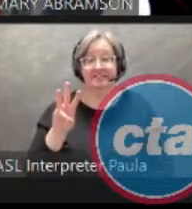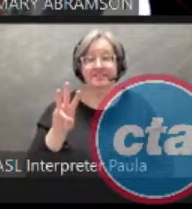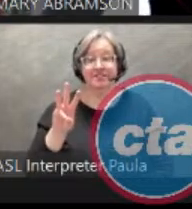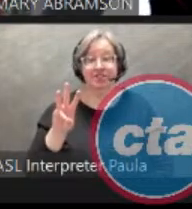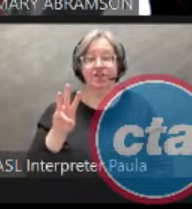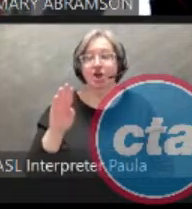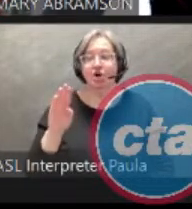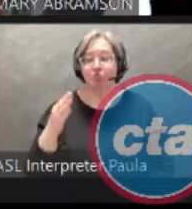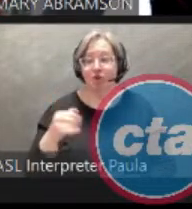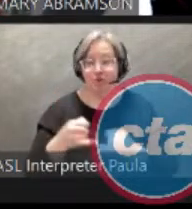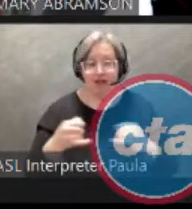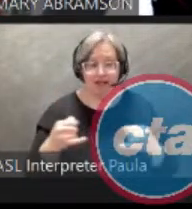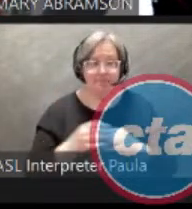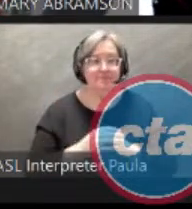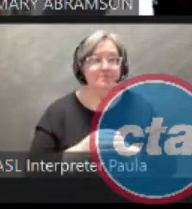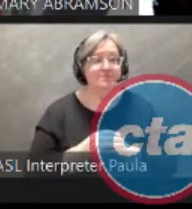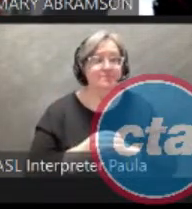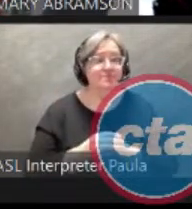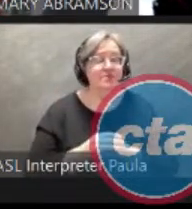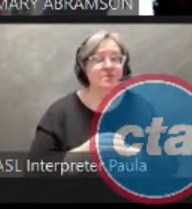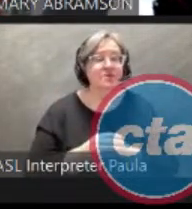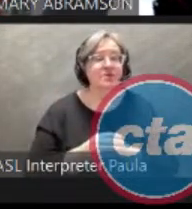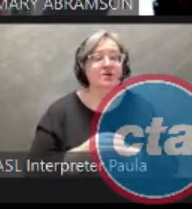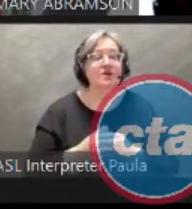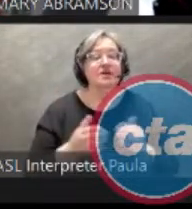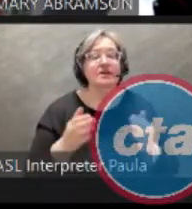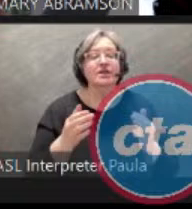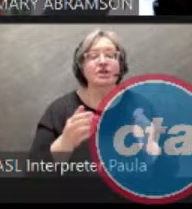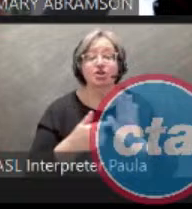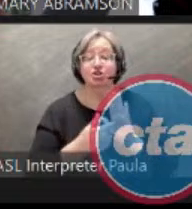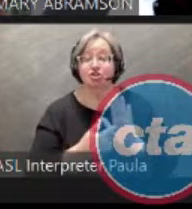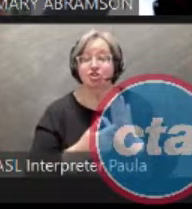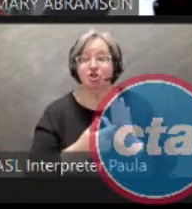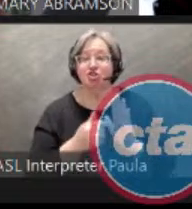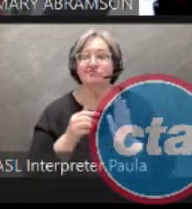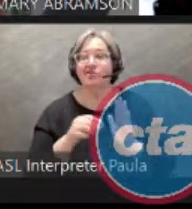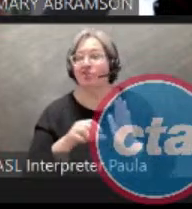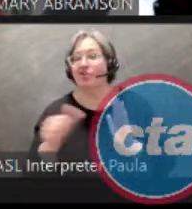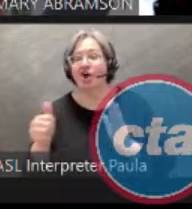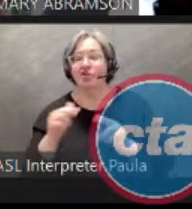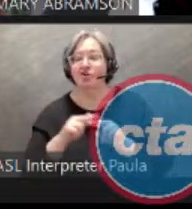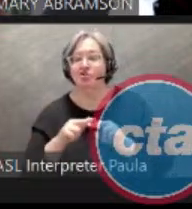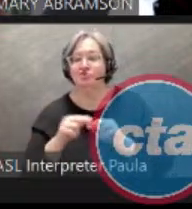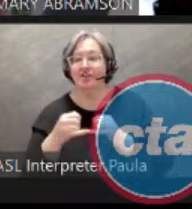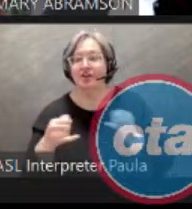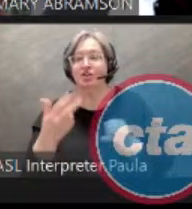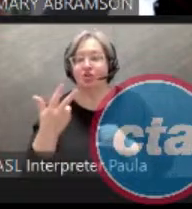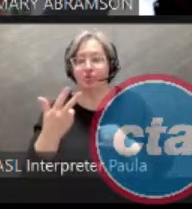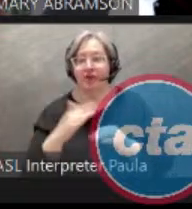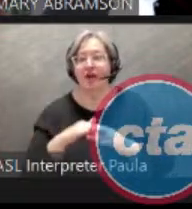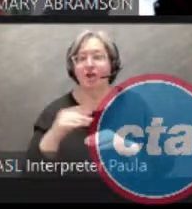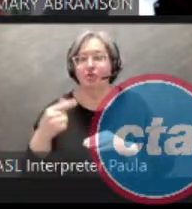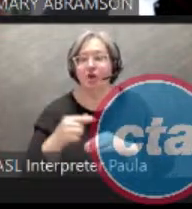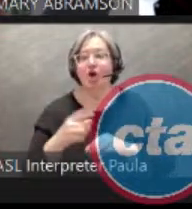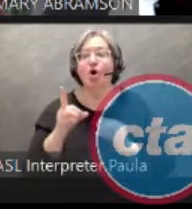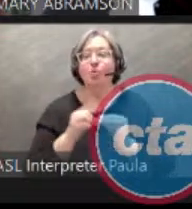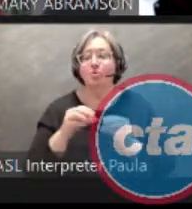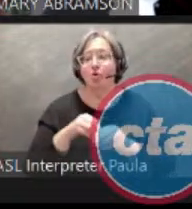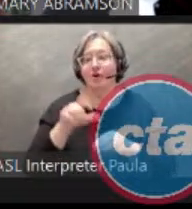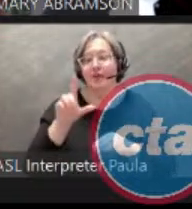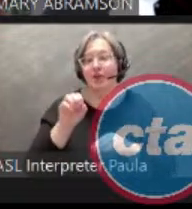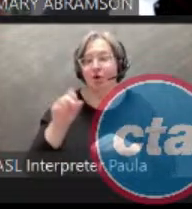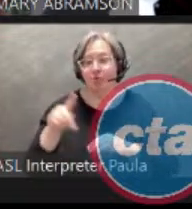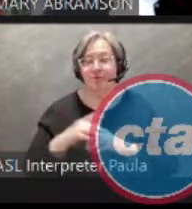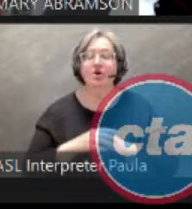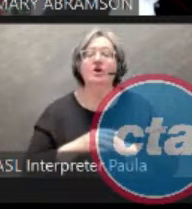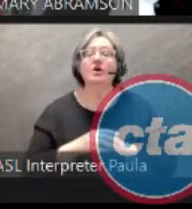the Blue Line. The next slide shows the remaining lines where we have 3 on the green, 1 more in the loop, and